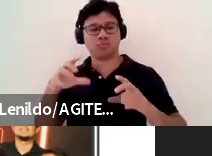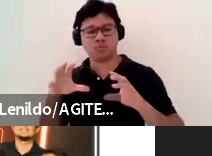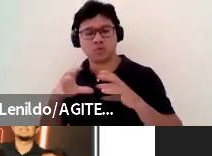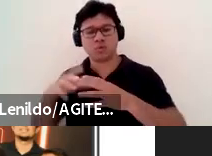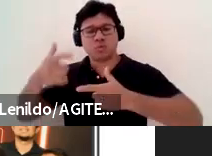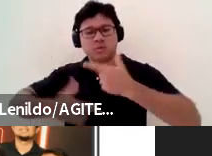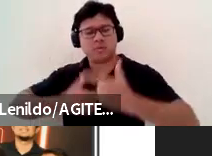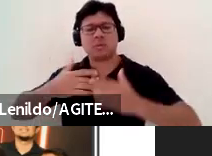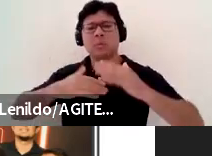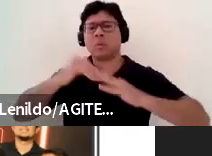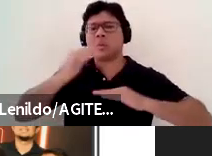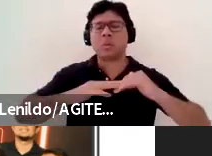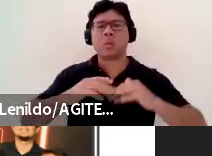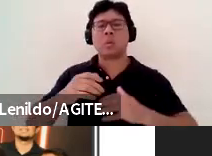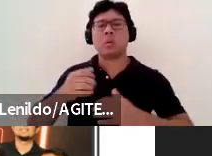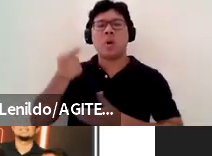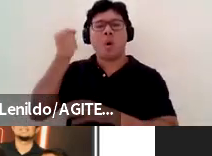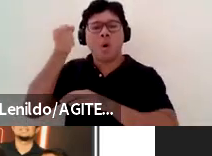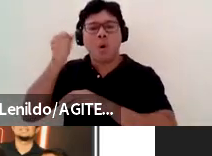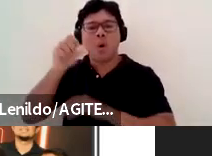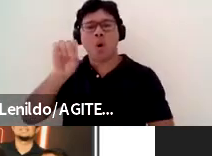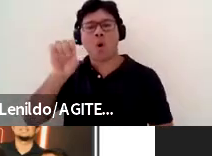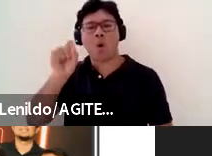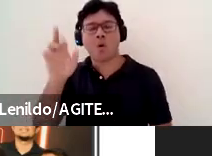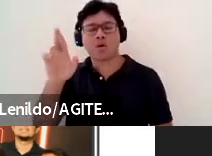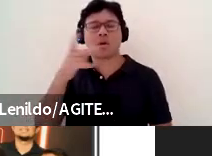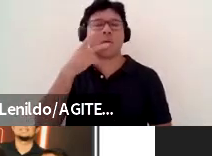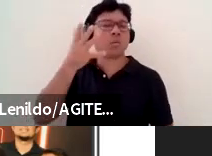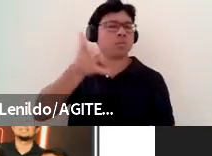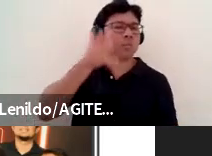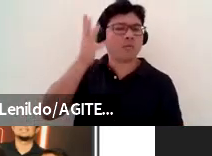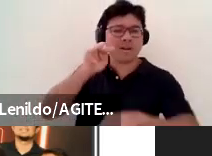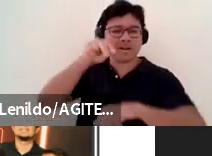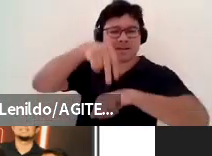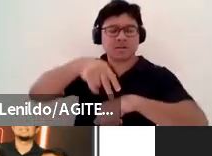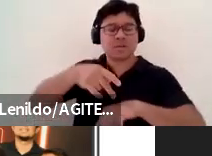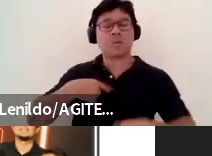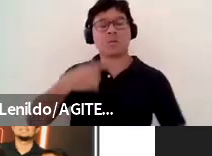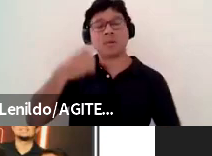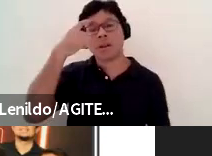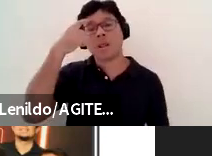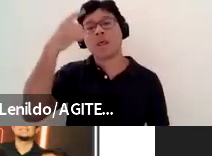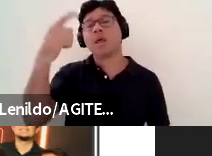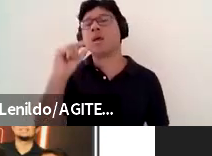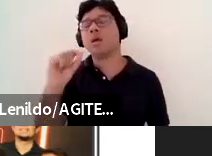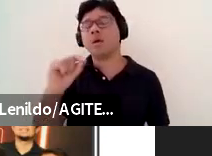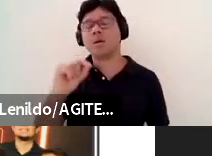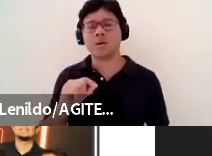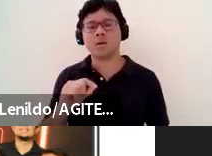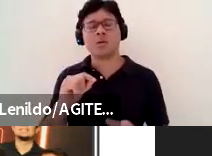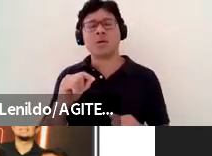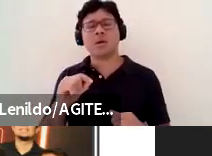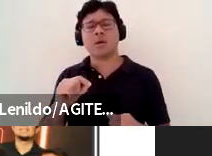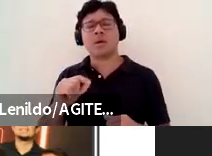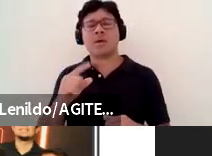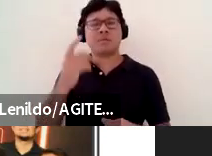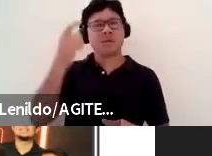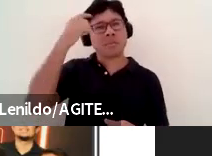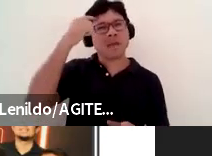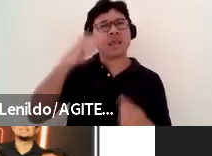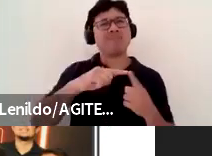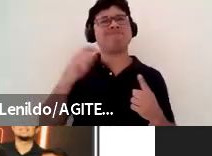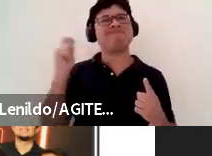of conference reunion, you always, you know, think back about, you know, what you could have done better. Maybe you should have used this